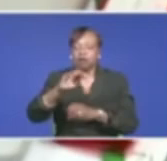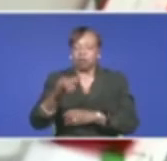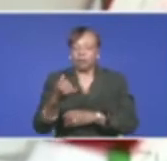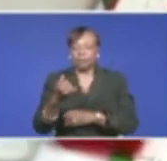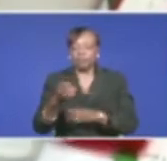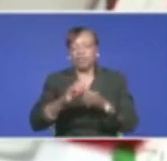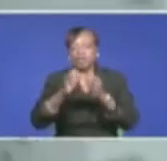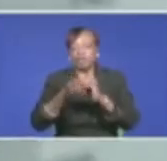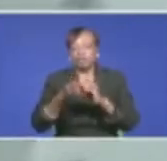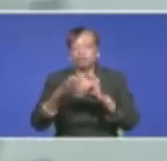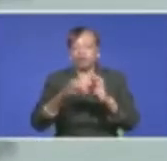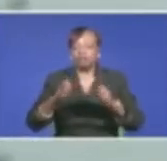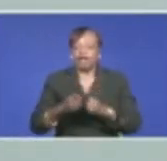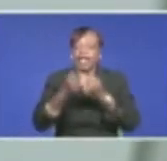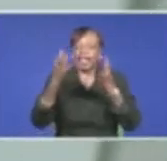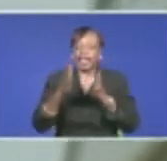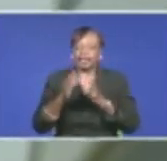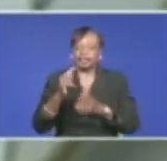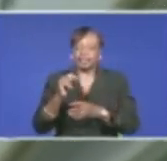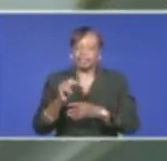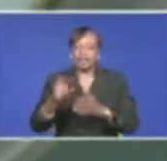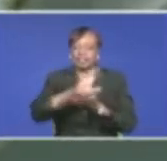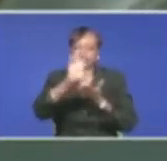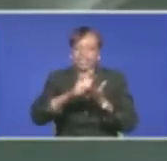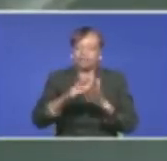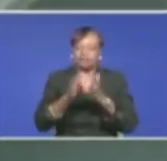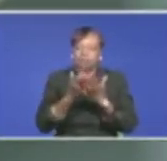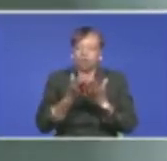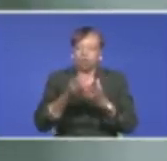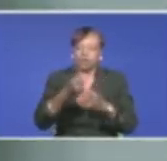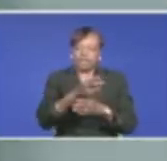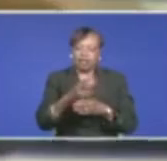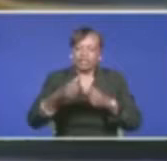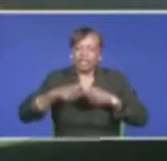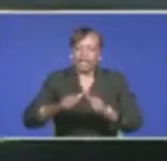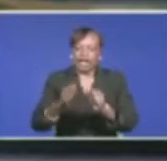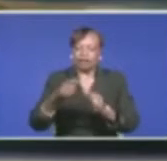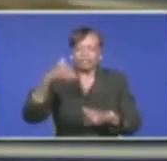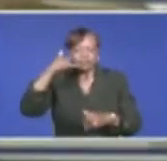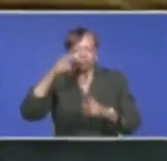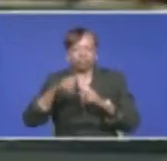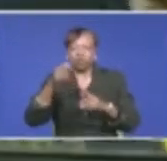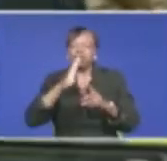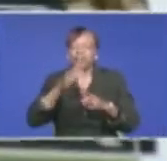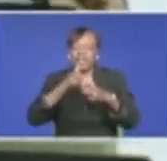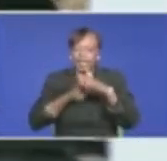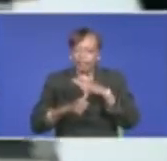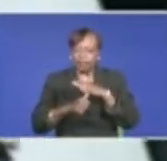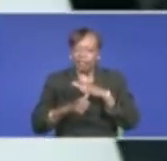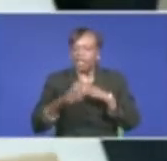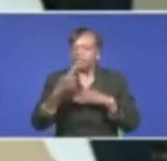were also uncovered. The center of a book was cut out to allow a cell phone to be hidden. Inmates employed creative ways